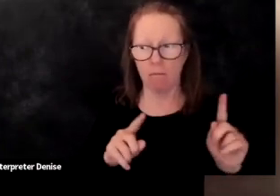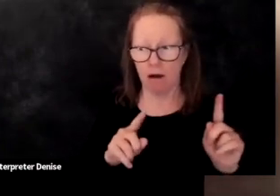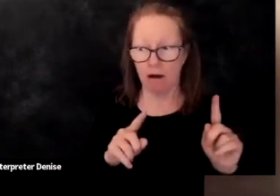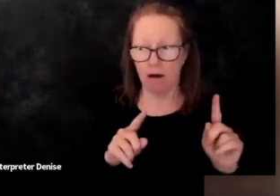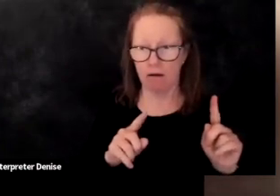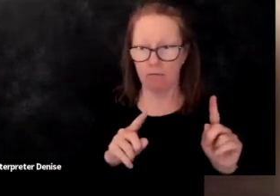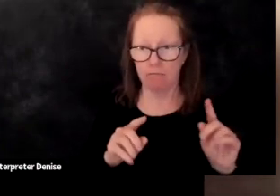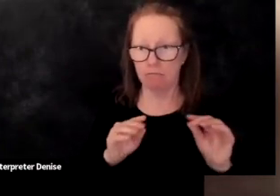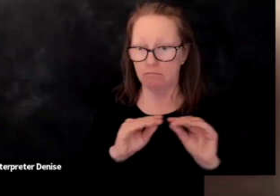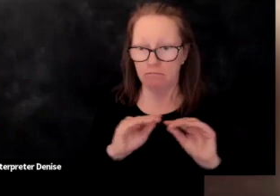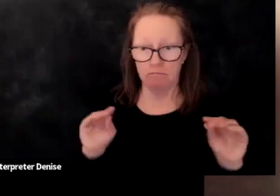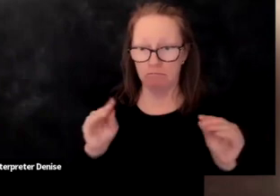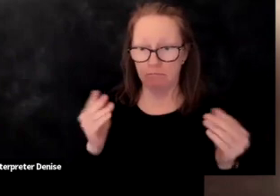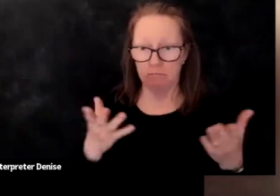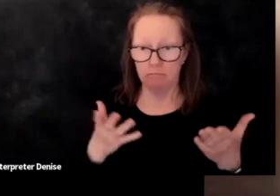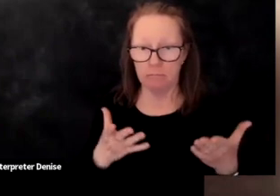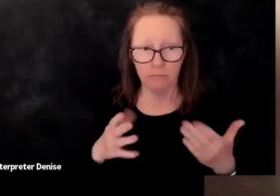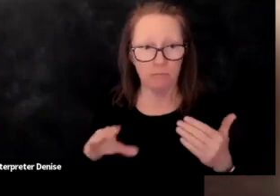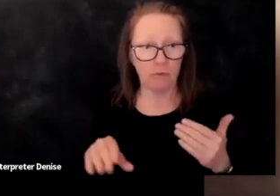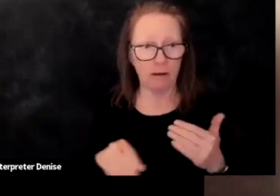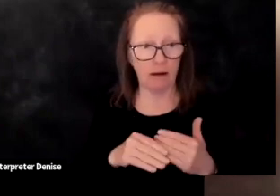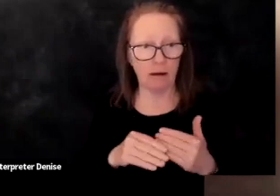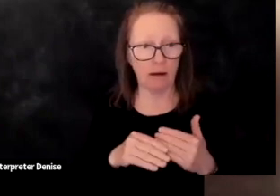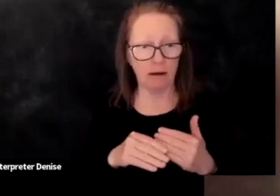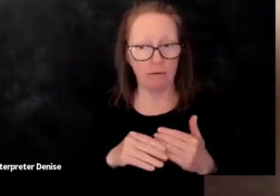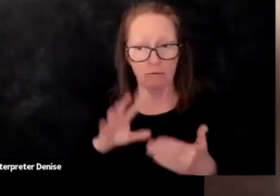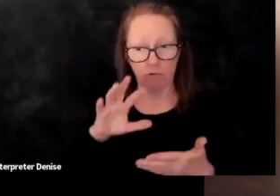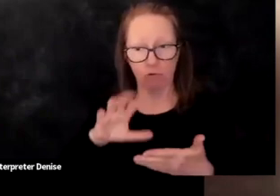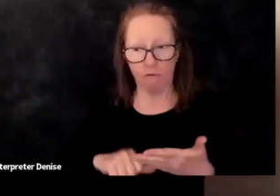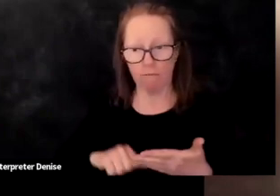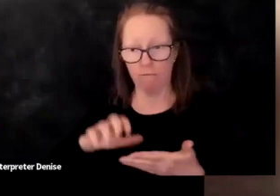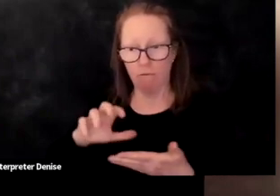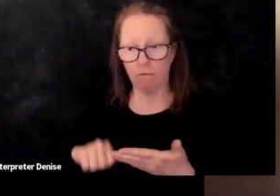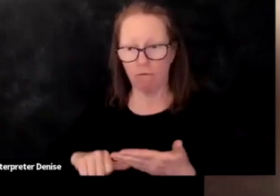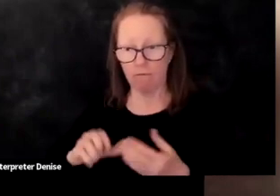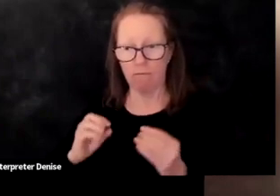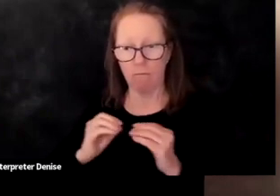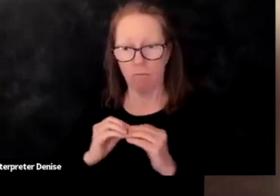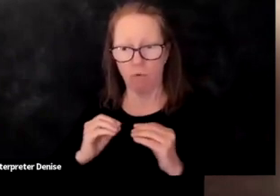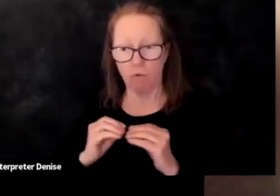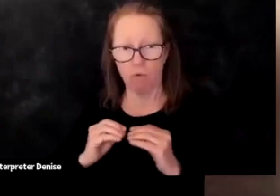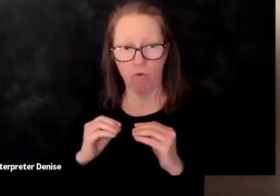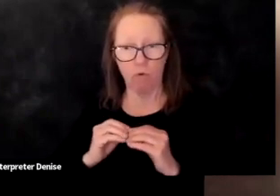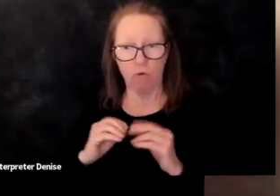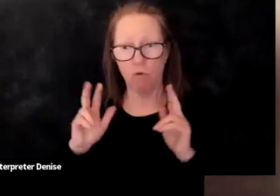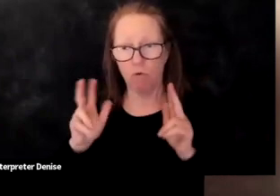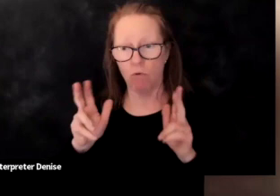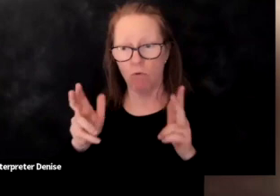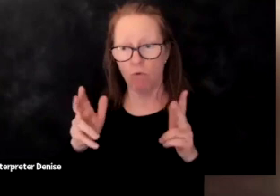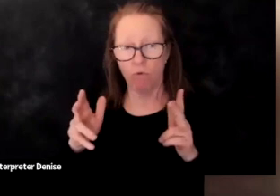information that additional courts would be removed. Maybe that's what this question refers to.